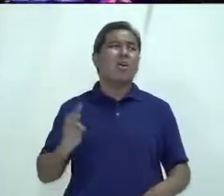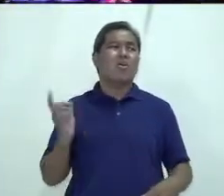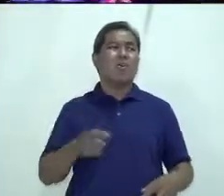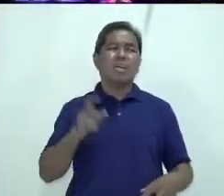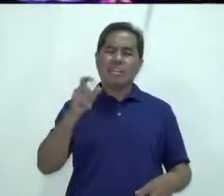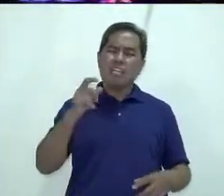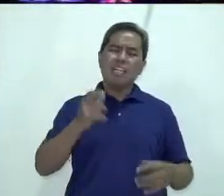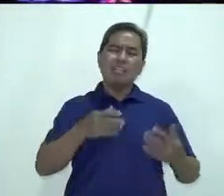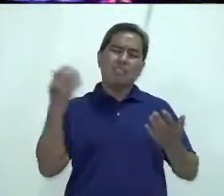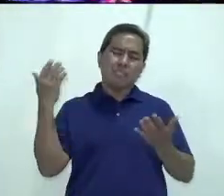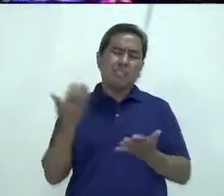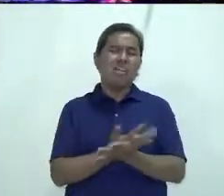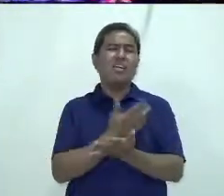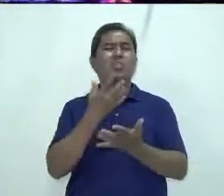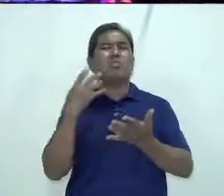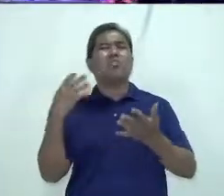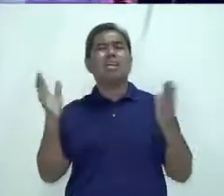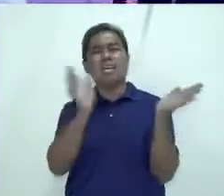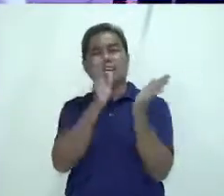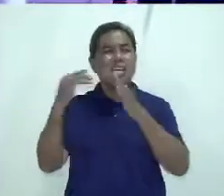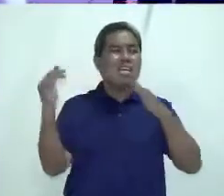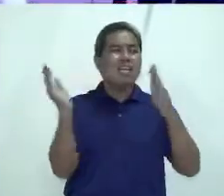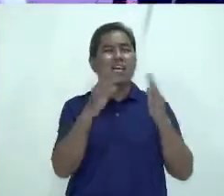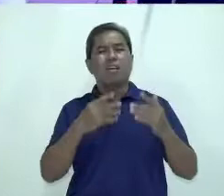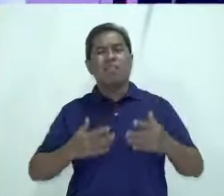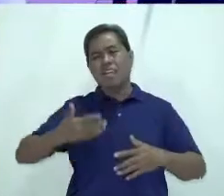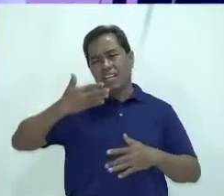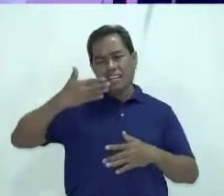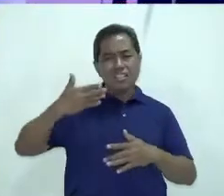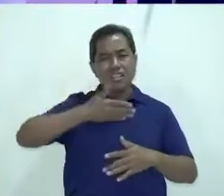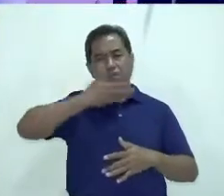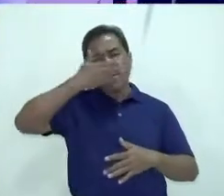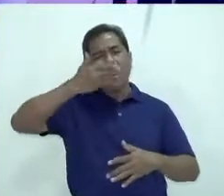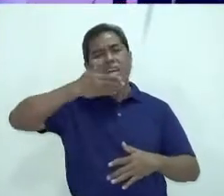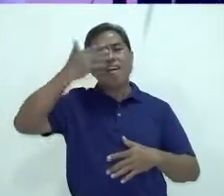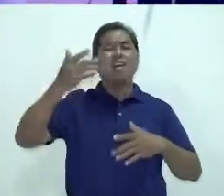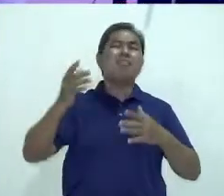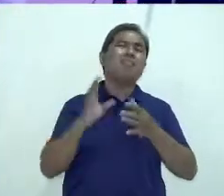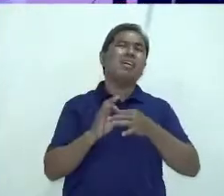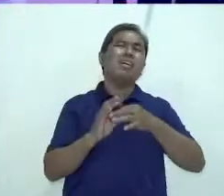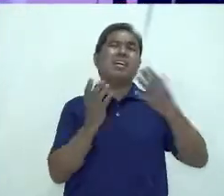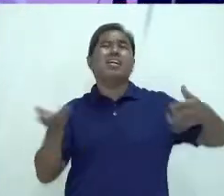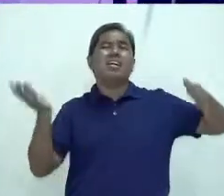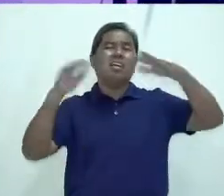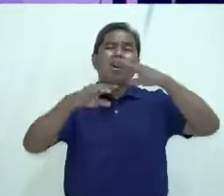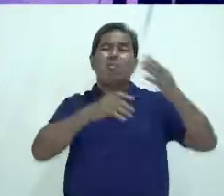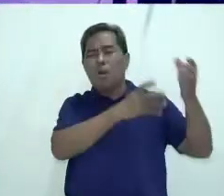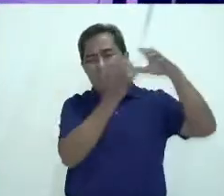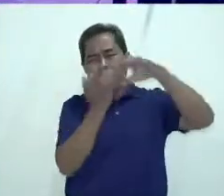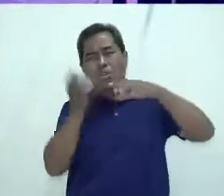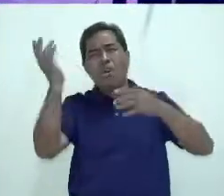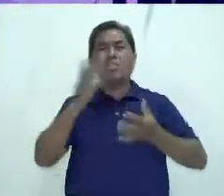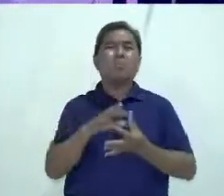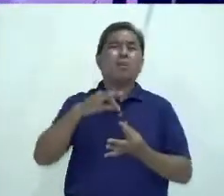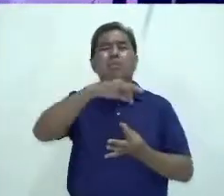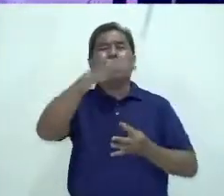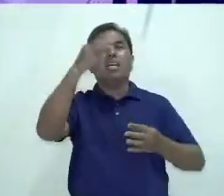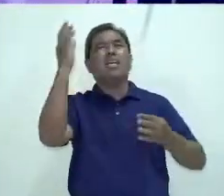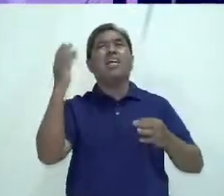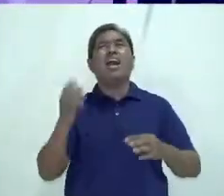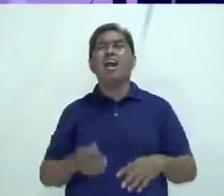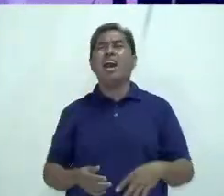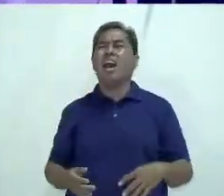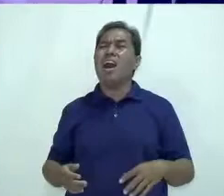need a fresh wind. The fragrance of heaven. Pour your